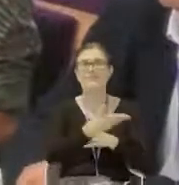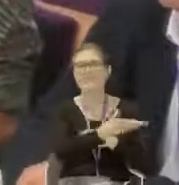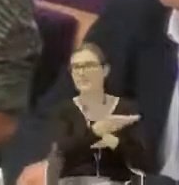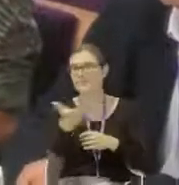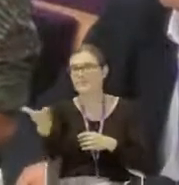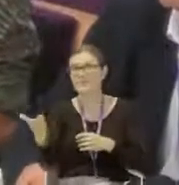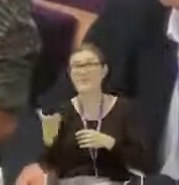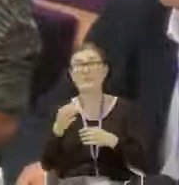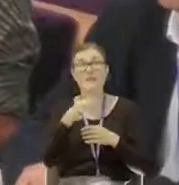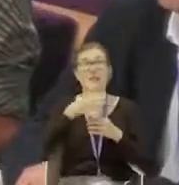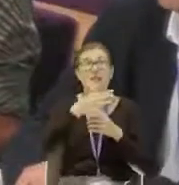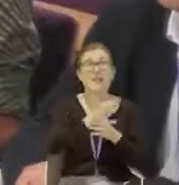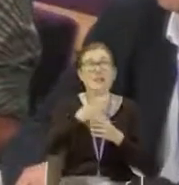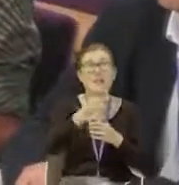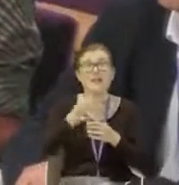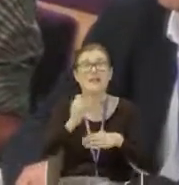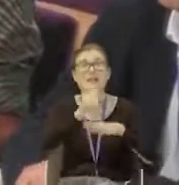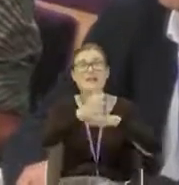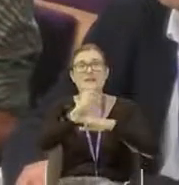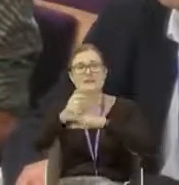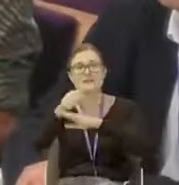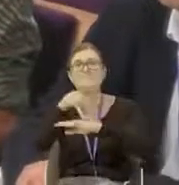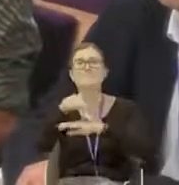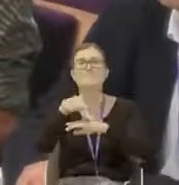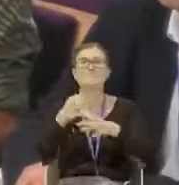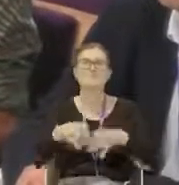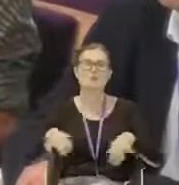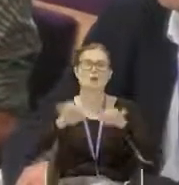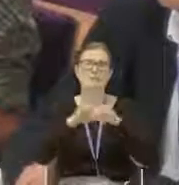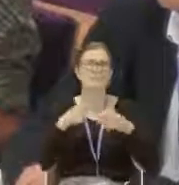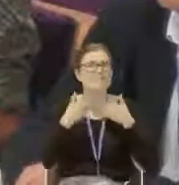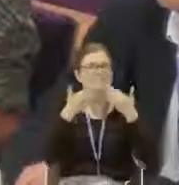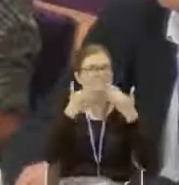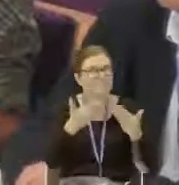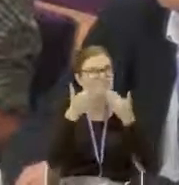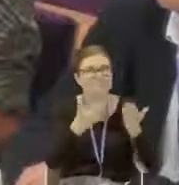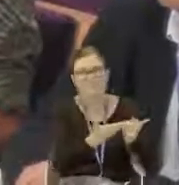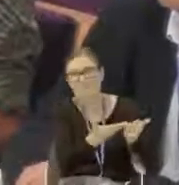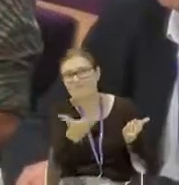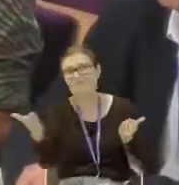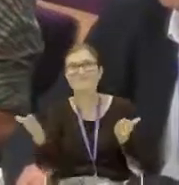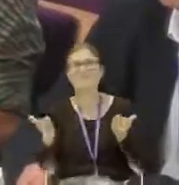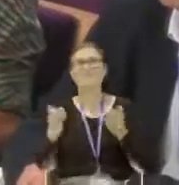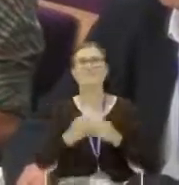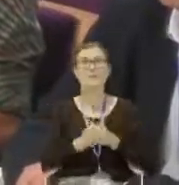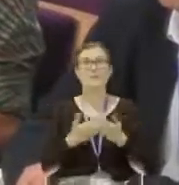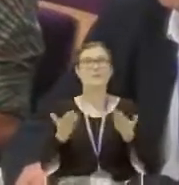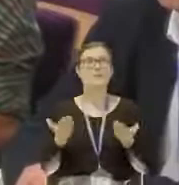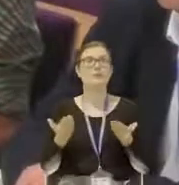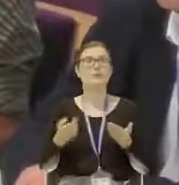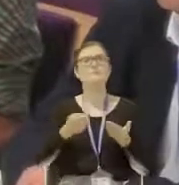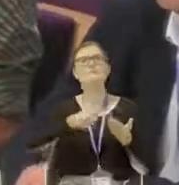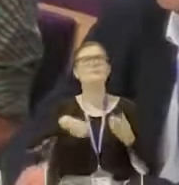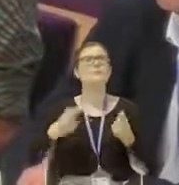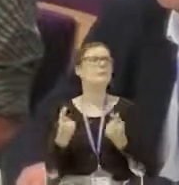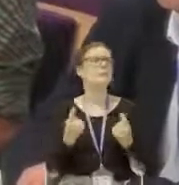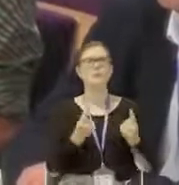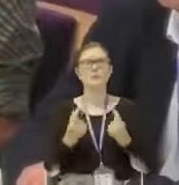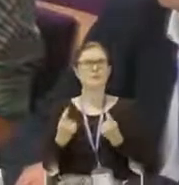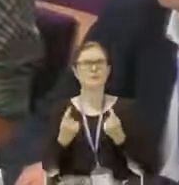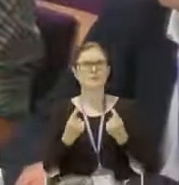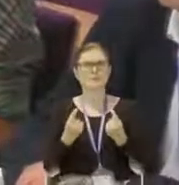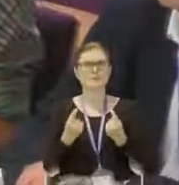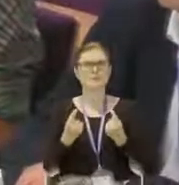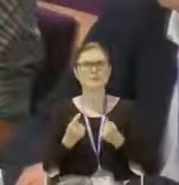and the associated processes of these, we're investing our resources in further thematic areas. And these are the areas of food systems, water and